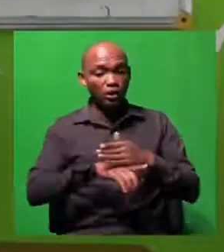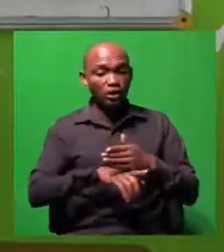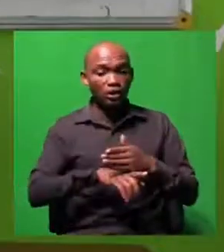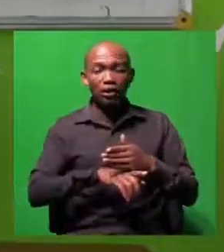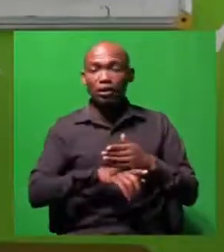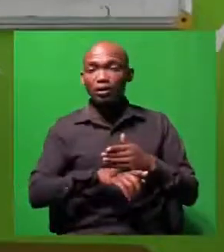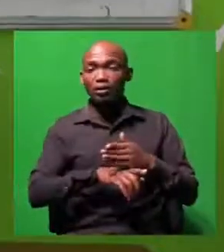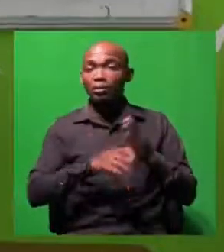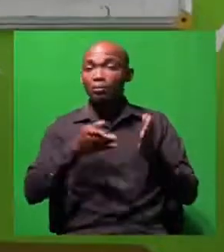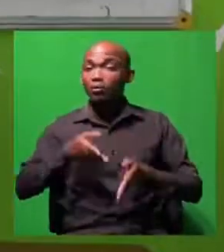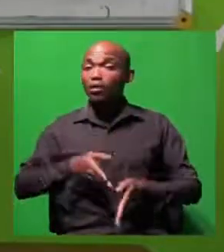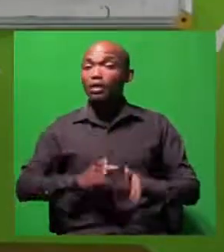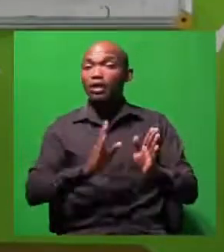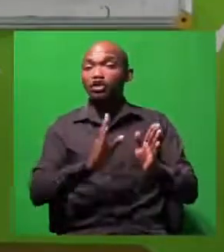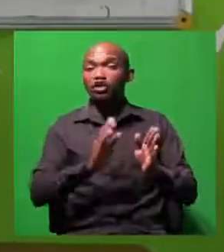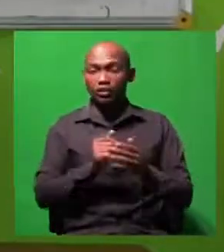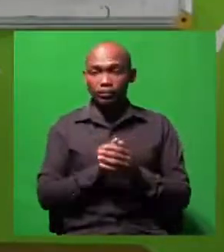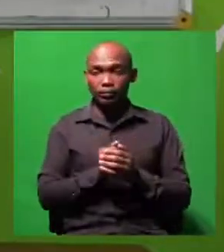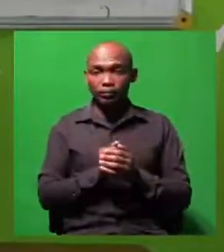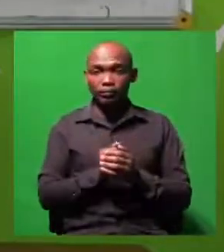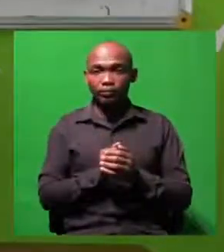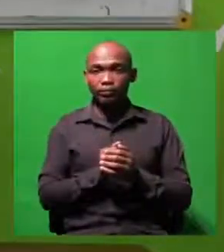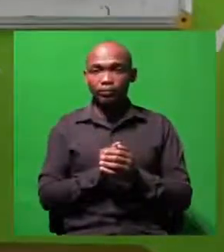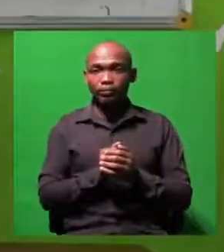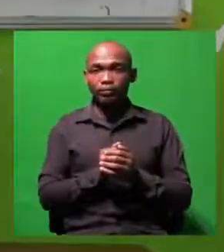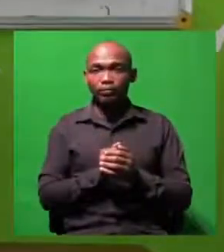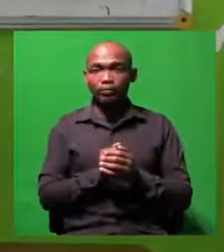instrument they used in production.